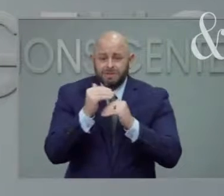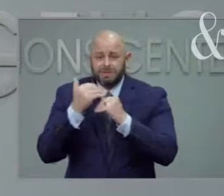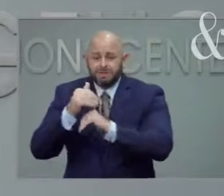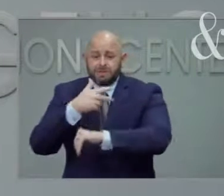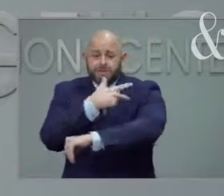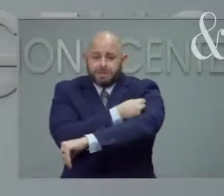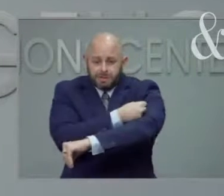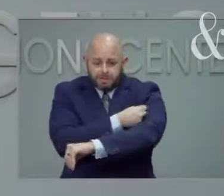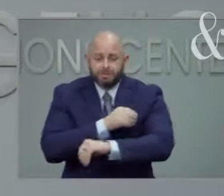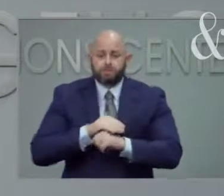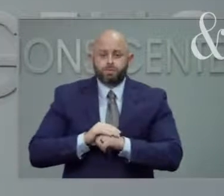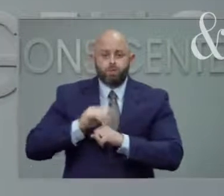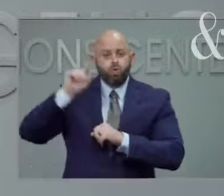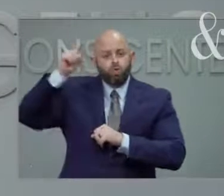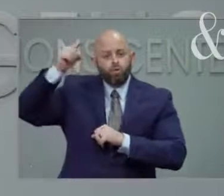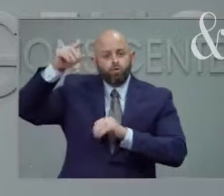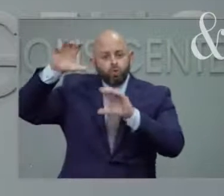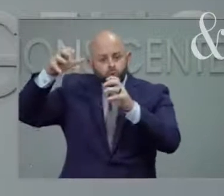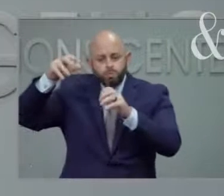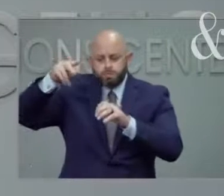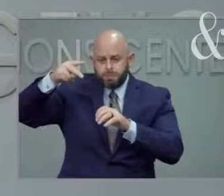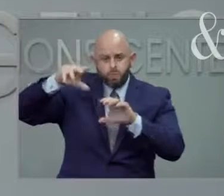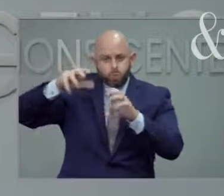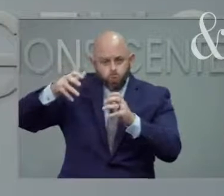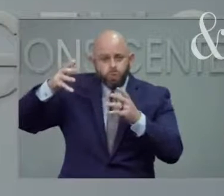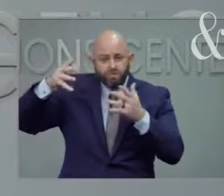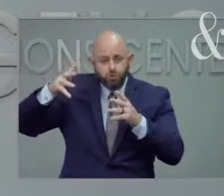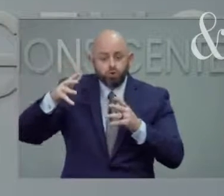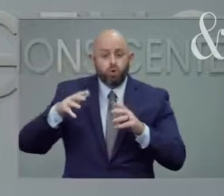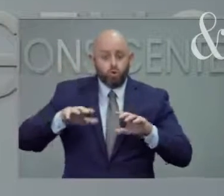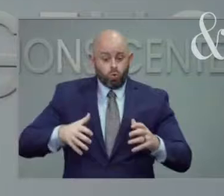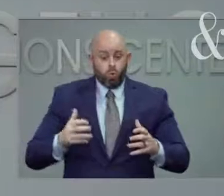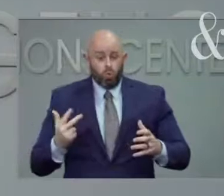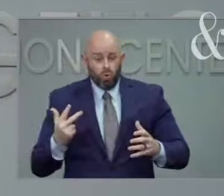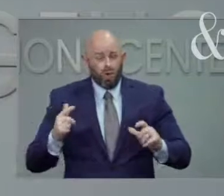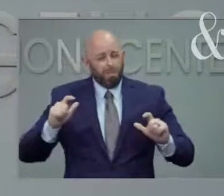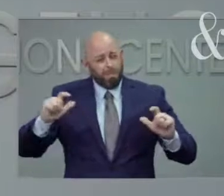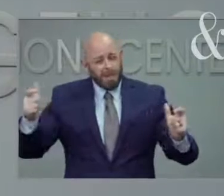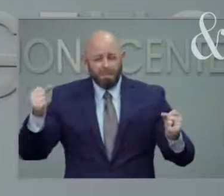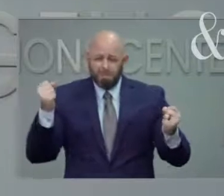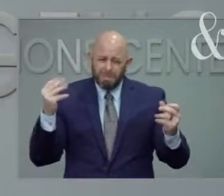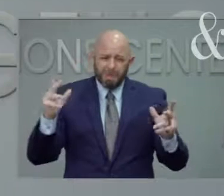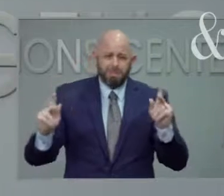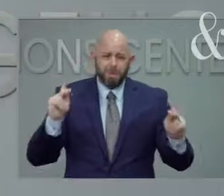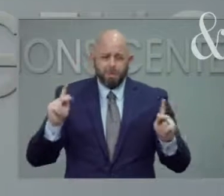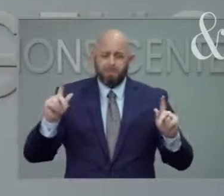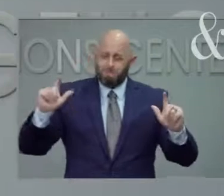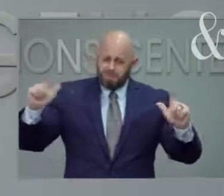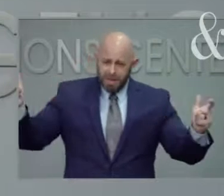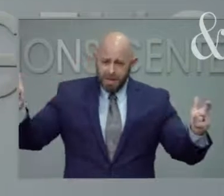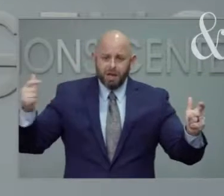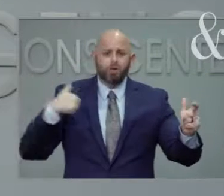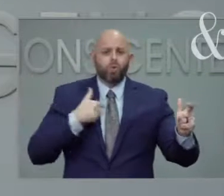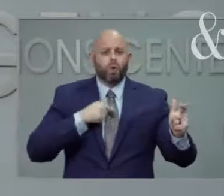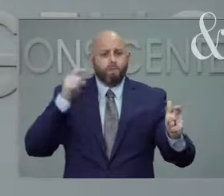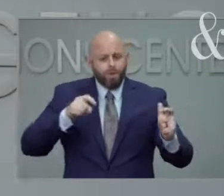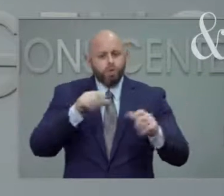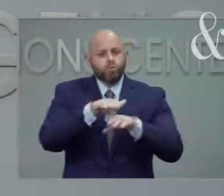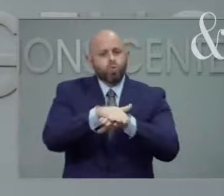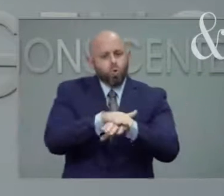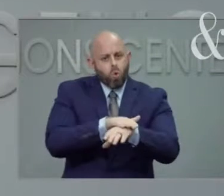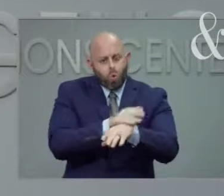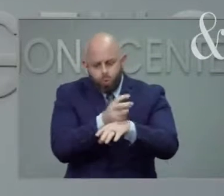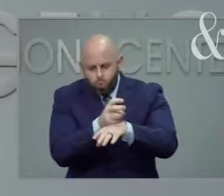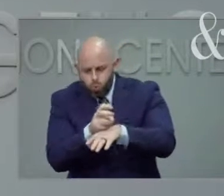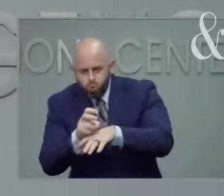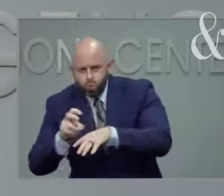Group 3 population of frontline essential workers is so large, we'll need to move to that next group gradually.